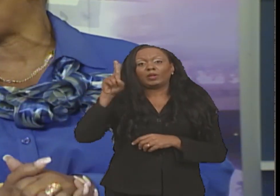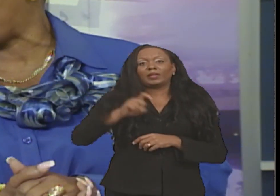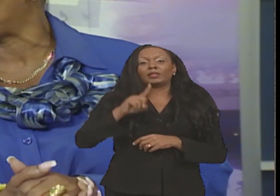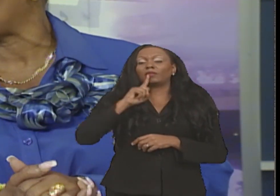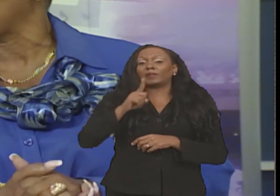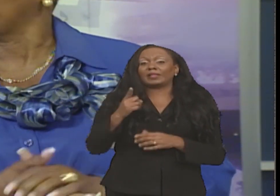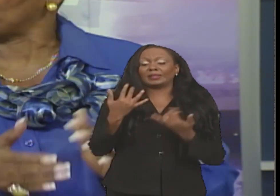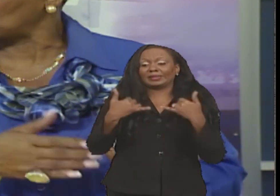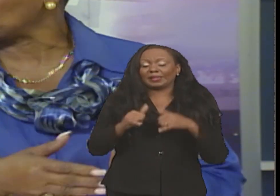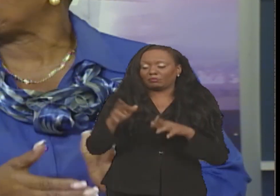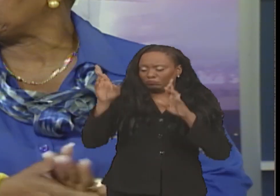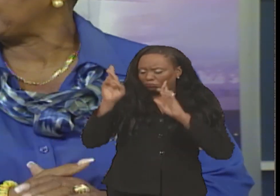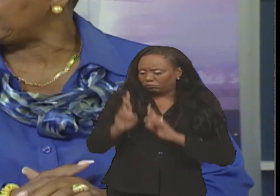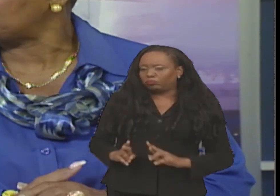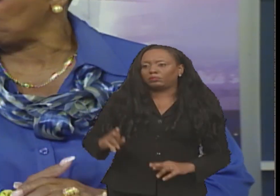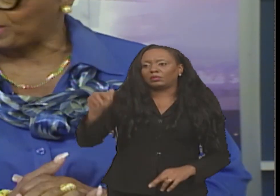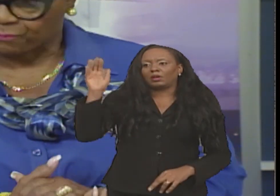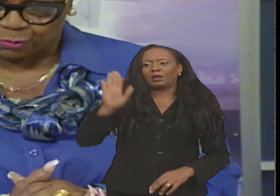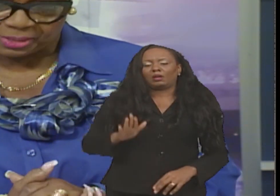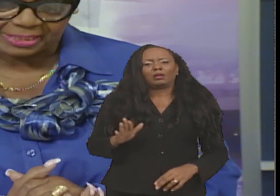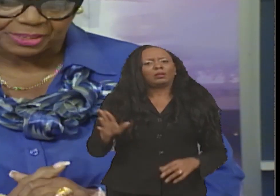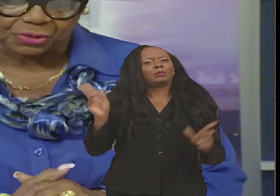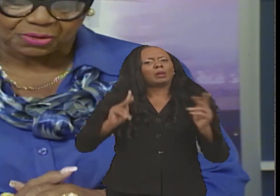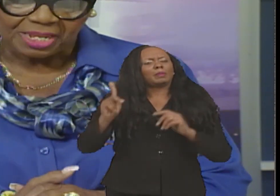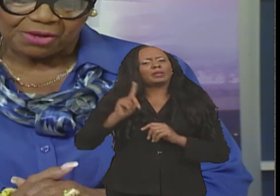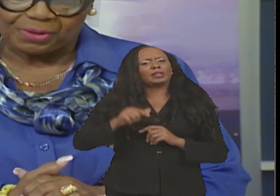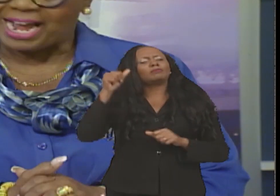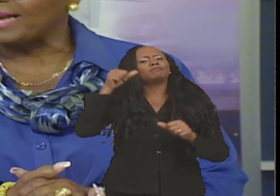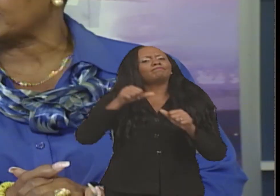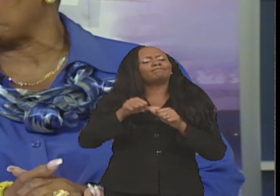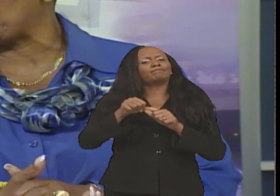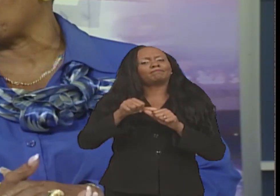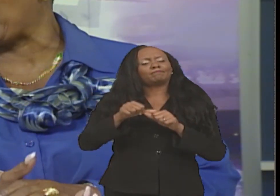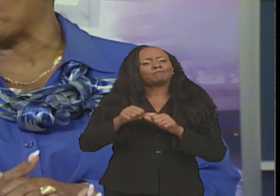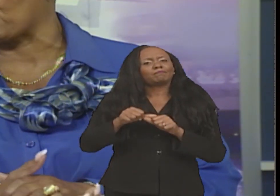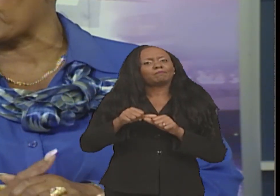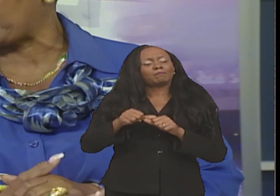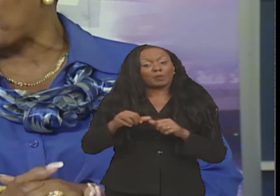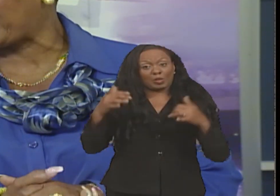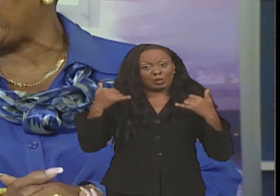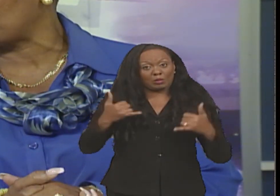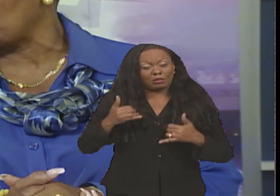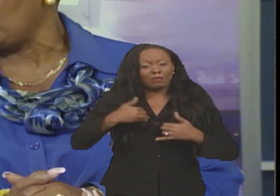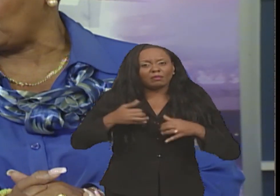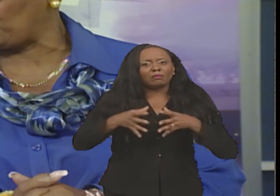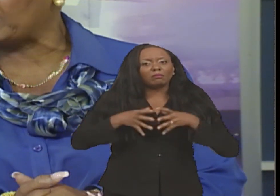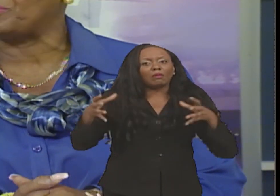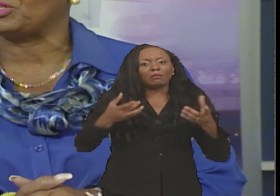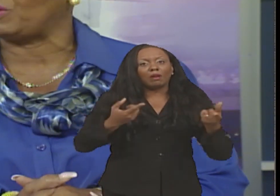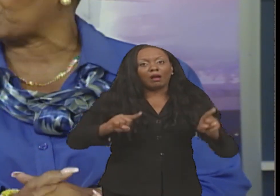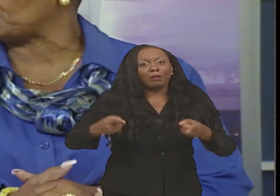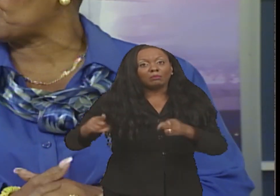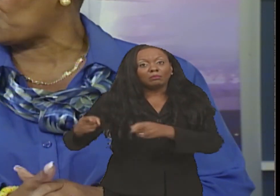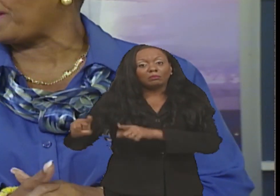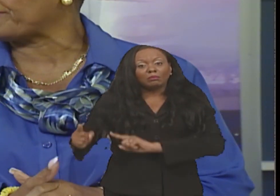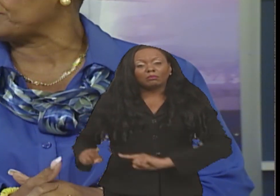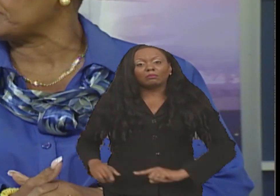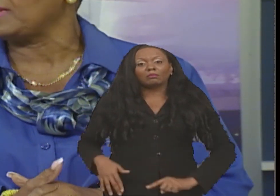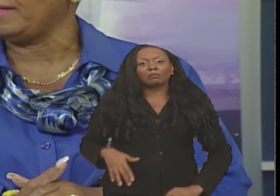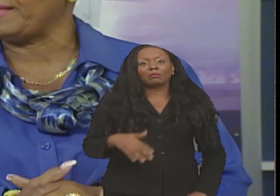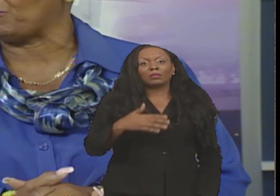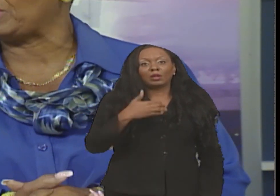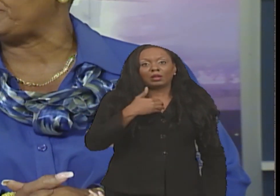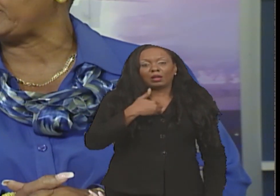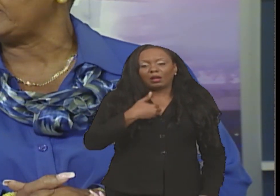Those who've left and those who are still there need to be reinforced. And so we are asking, because we have a great package available. We've got 2